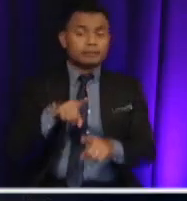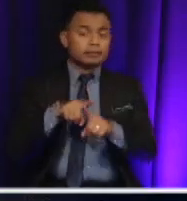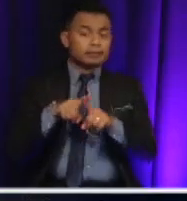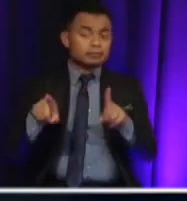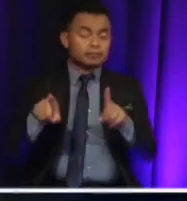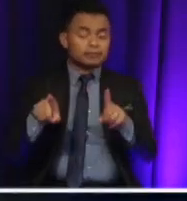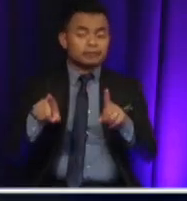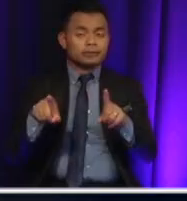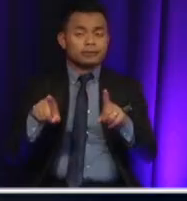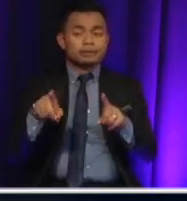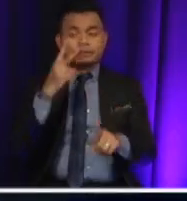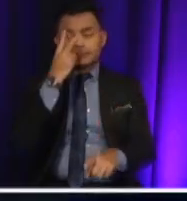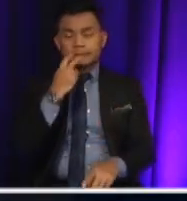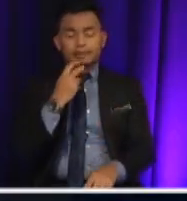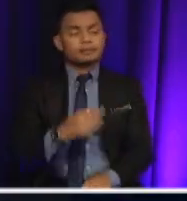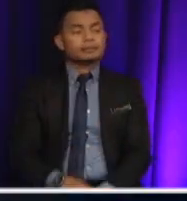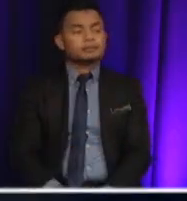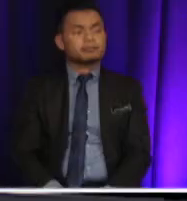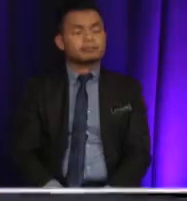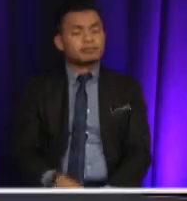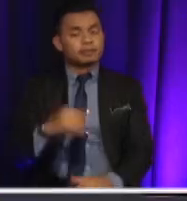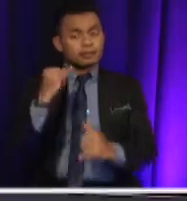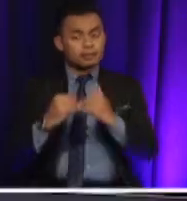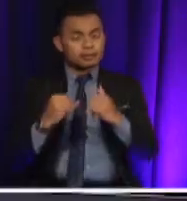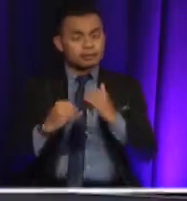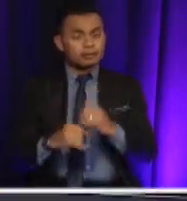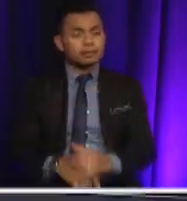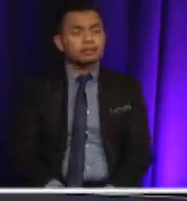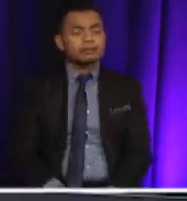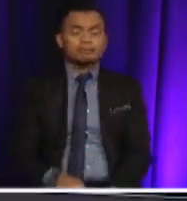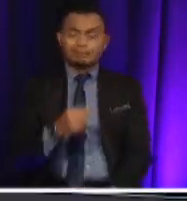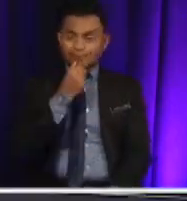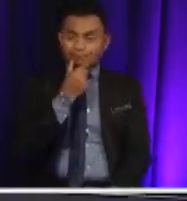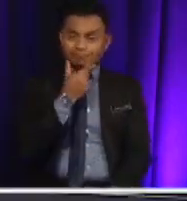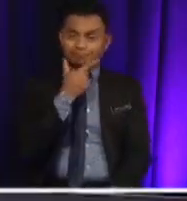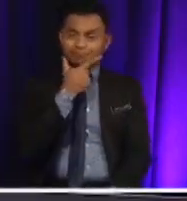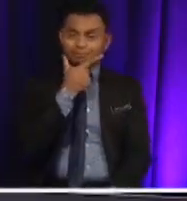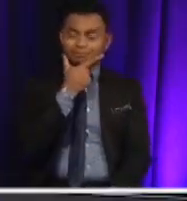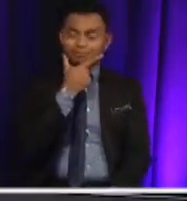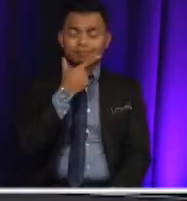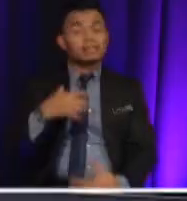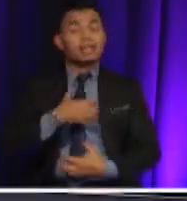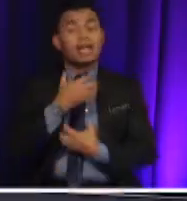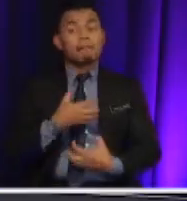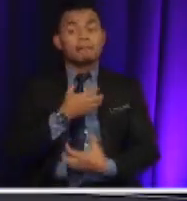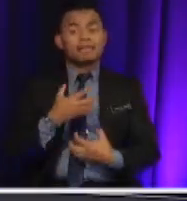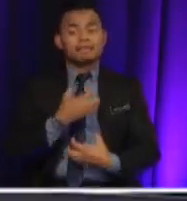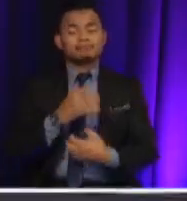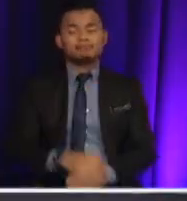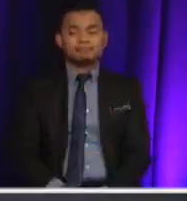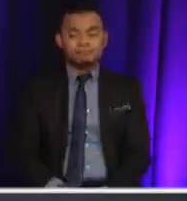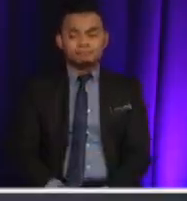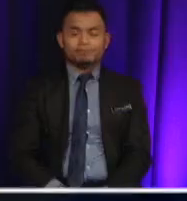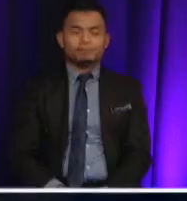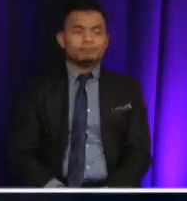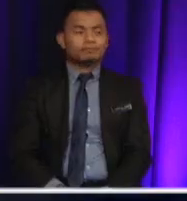True. Great Okay. job so far. Last one. Last one. This is a smile. It's normal. Happy. Happy. Yes. Yeah. Just Happy. Clean. Great. Happy. All